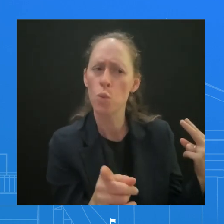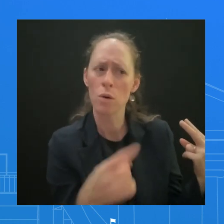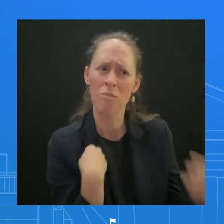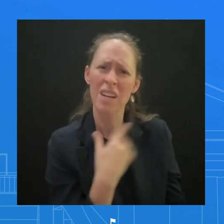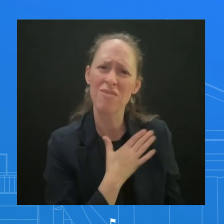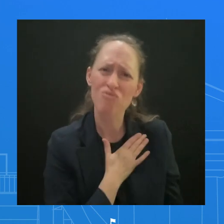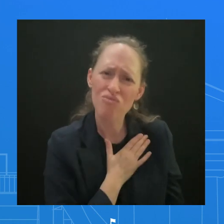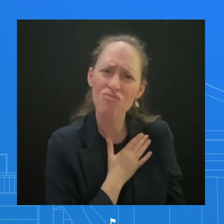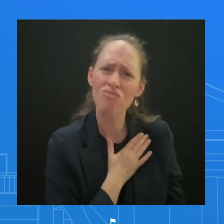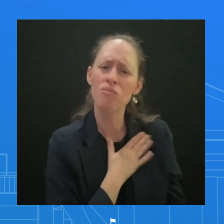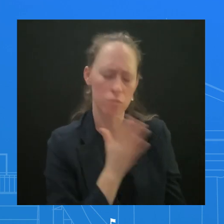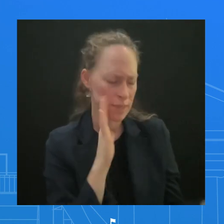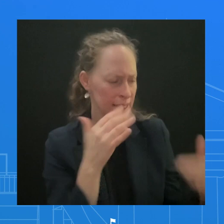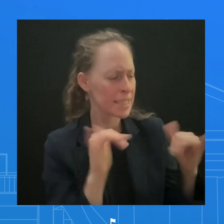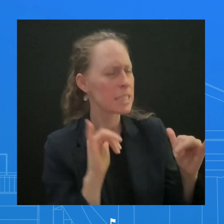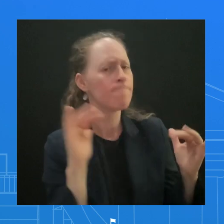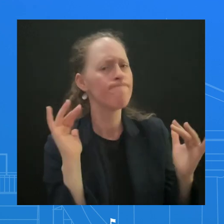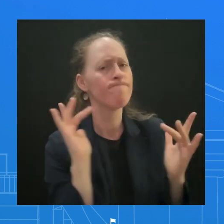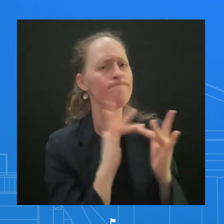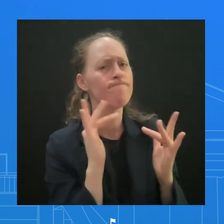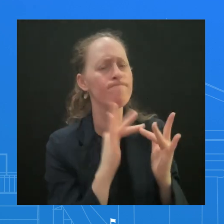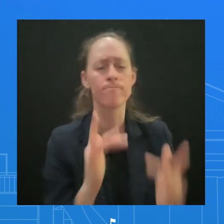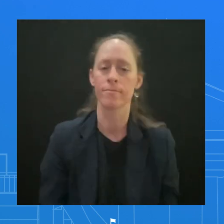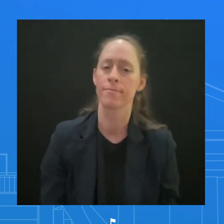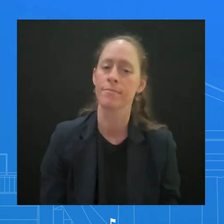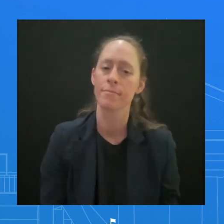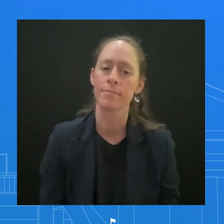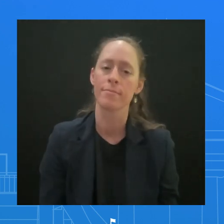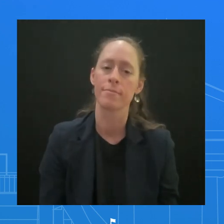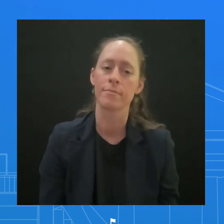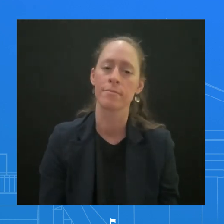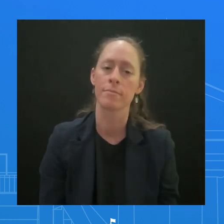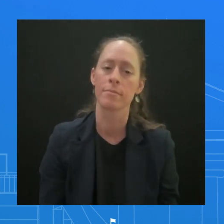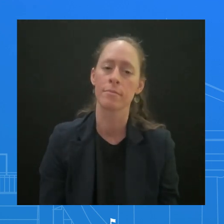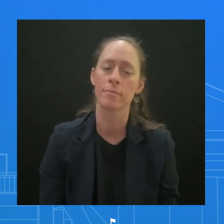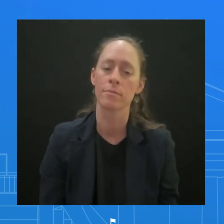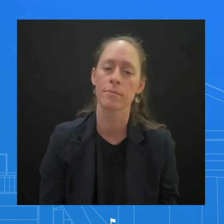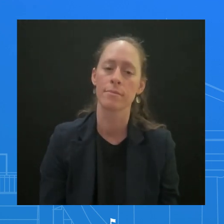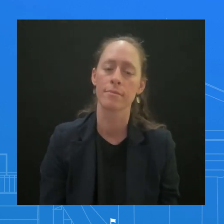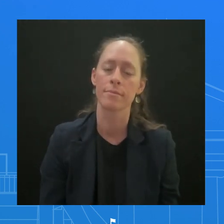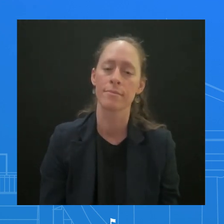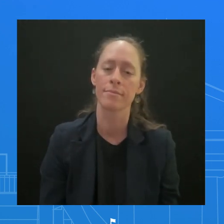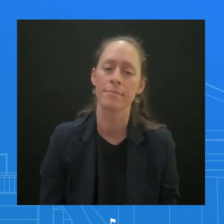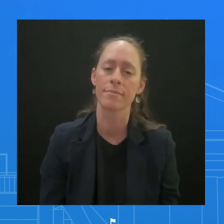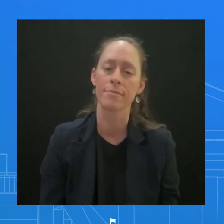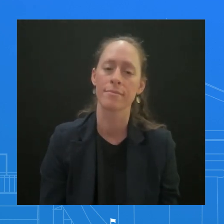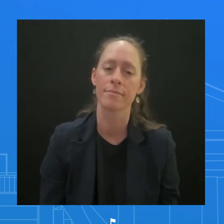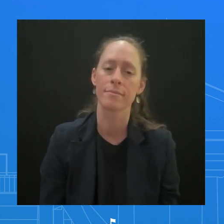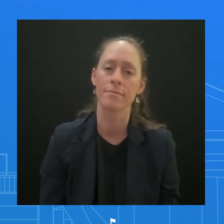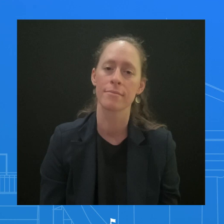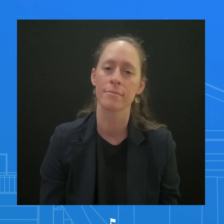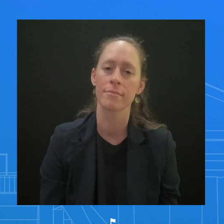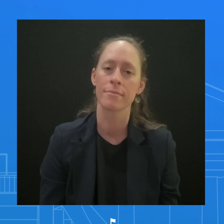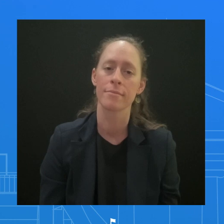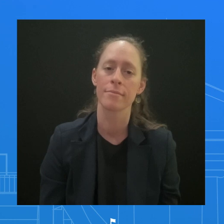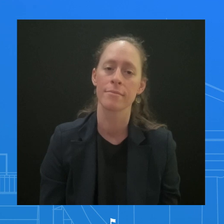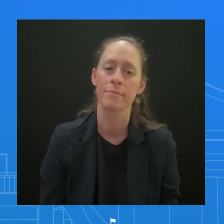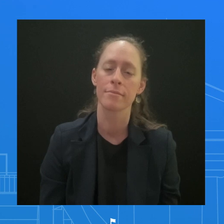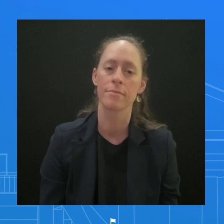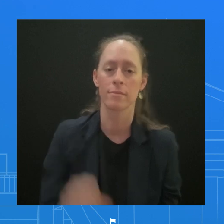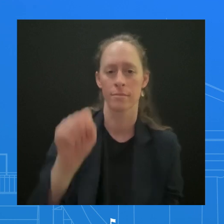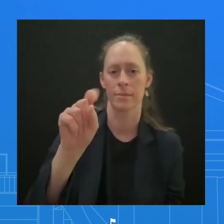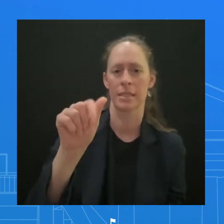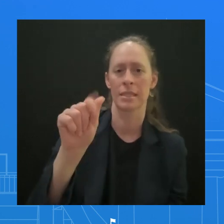please confirm that the State Department informed the government agency that scientific and technical cooperation with Israel beyond the Green